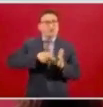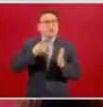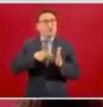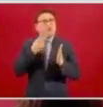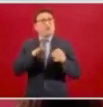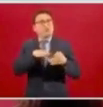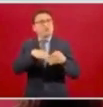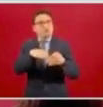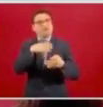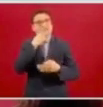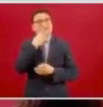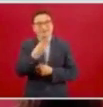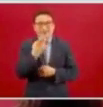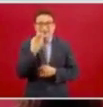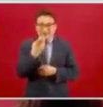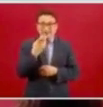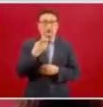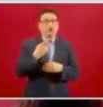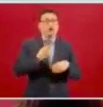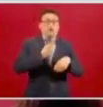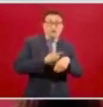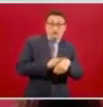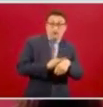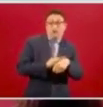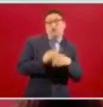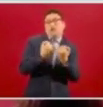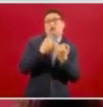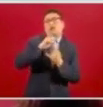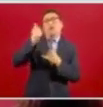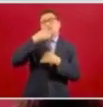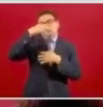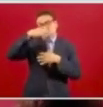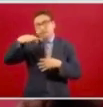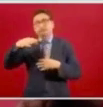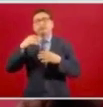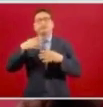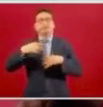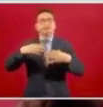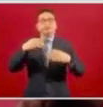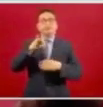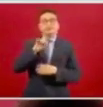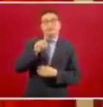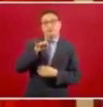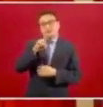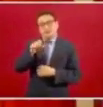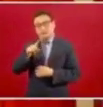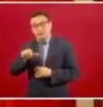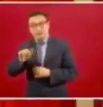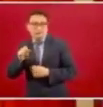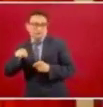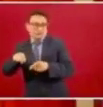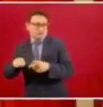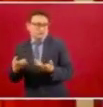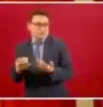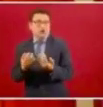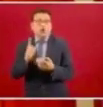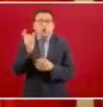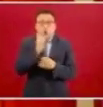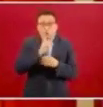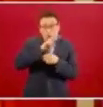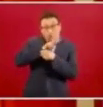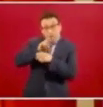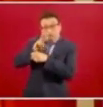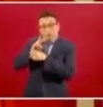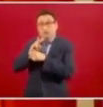impossible to identify. We have said this before many times, and also with regard to other infectious diseases